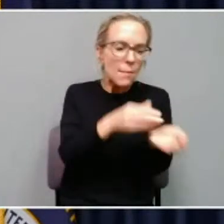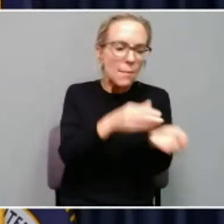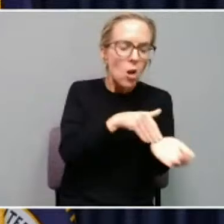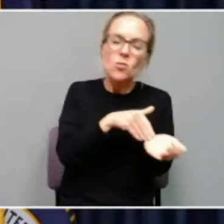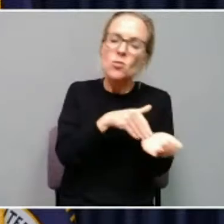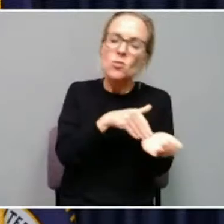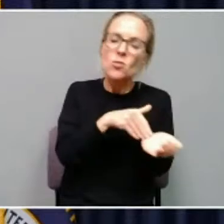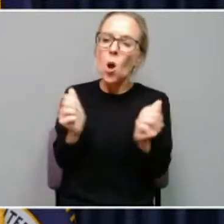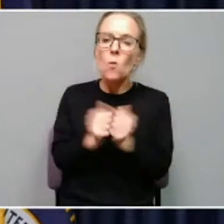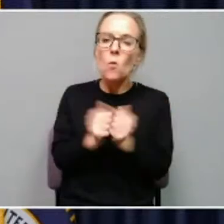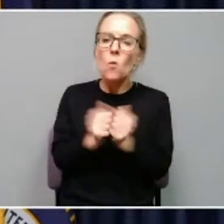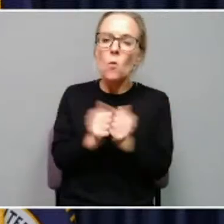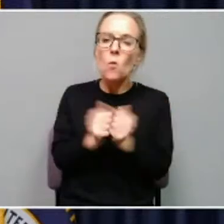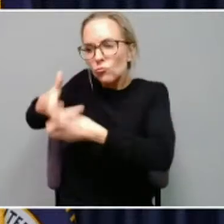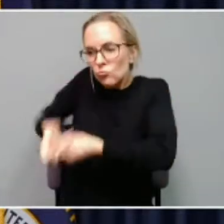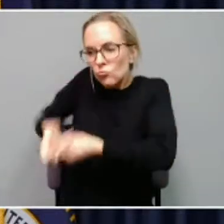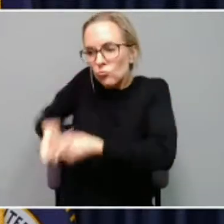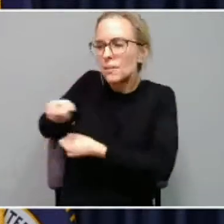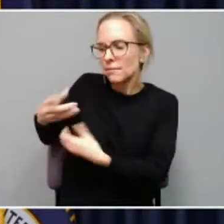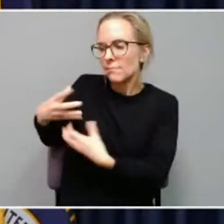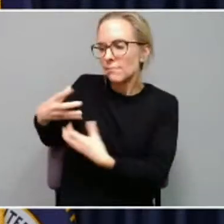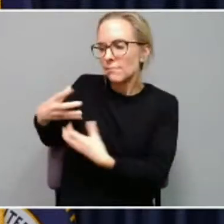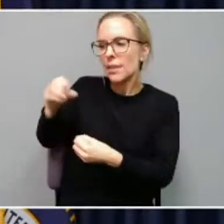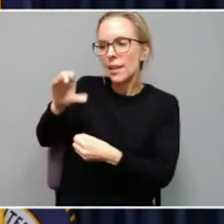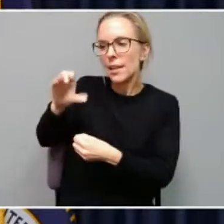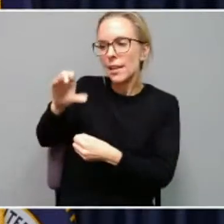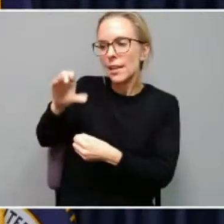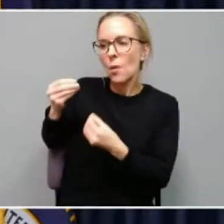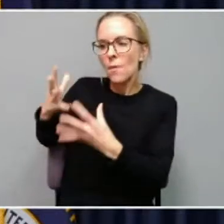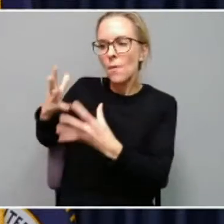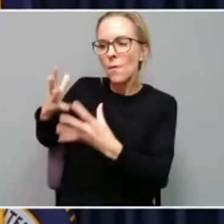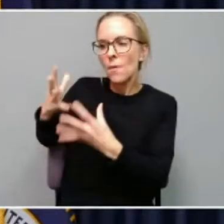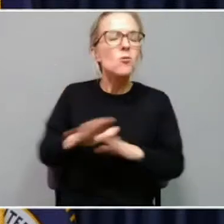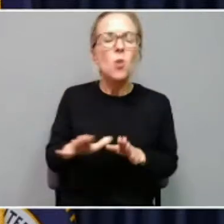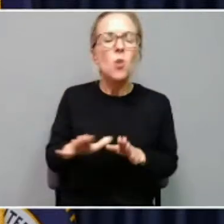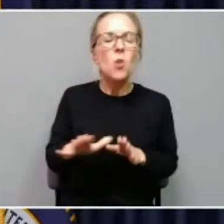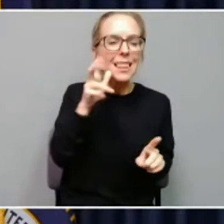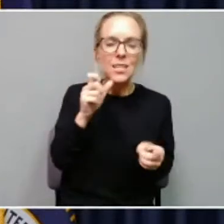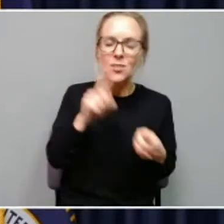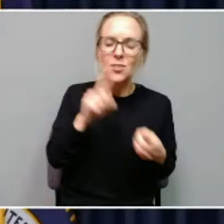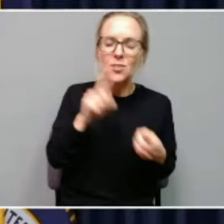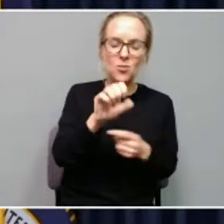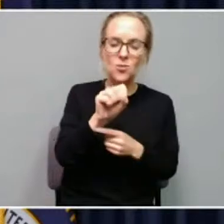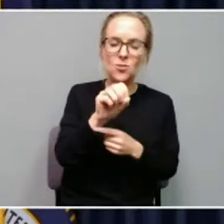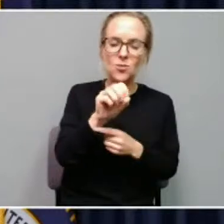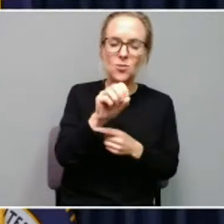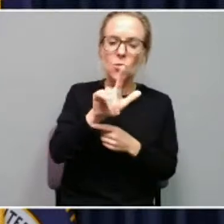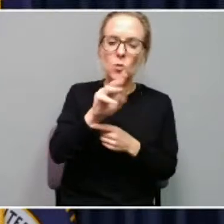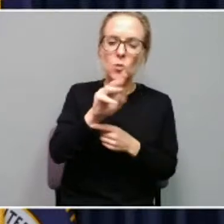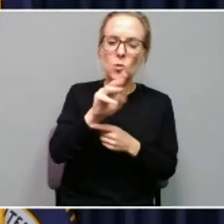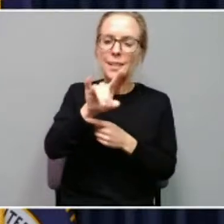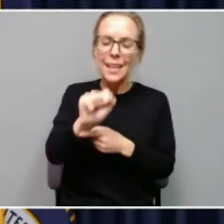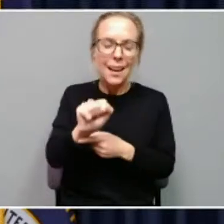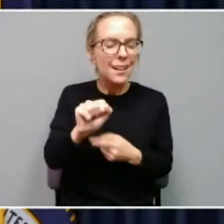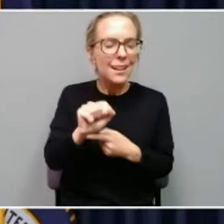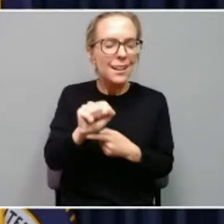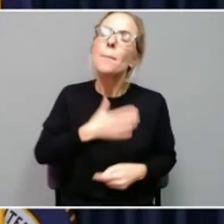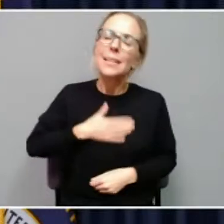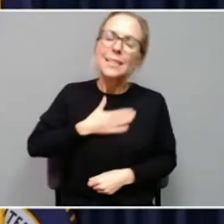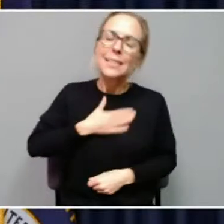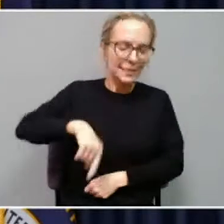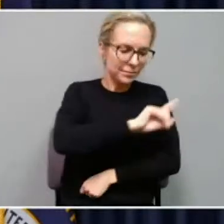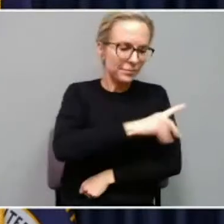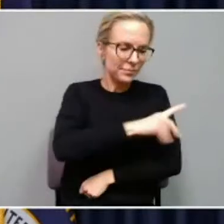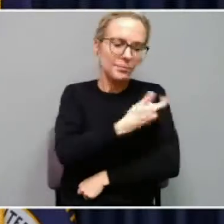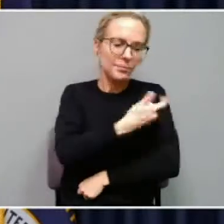provider, not social media. Please get the vaccine. I know what